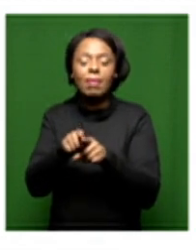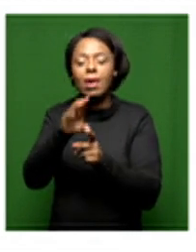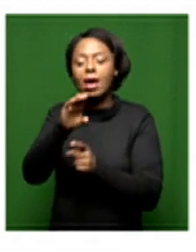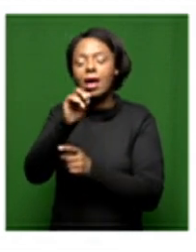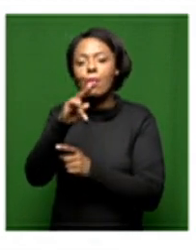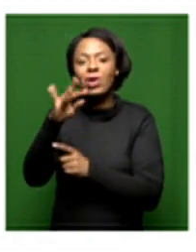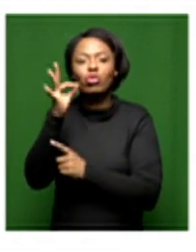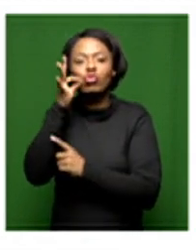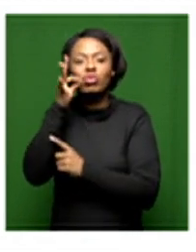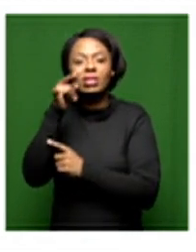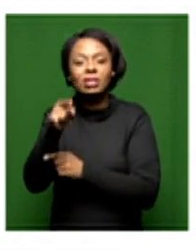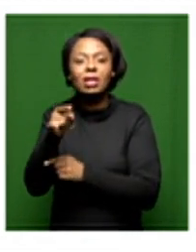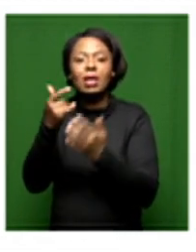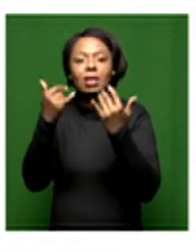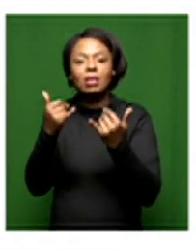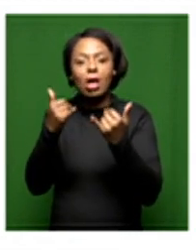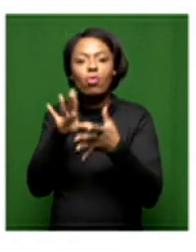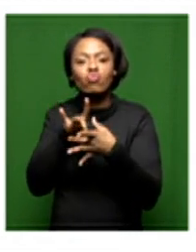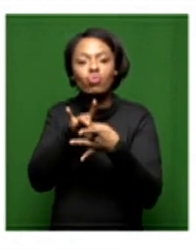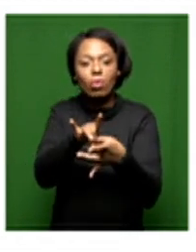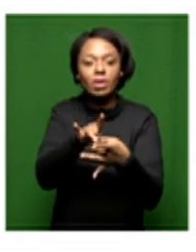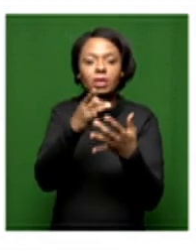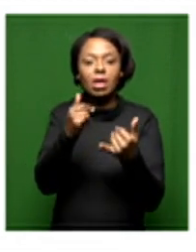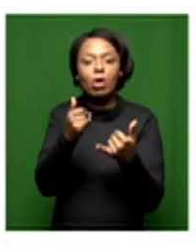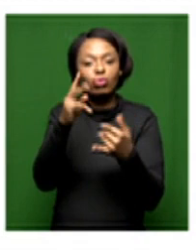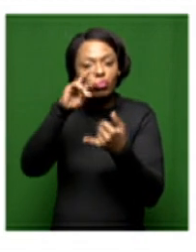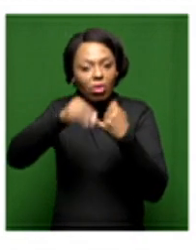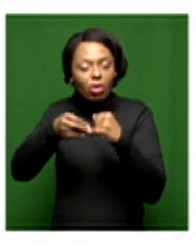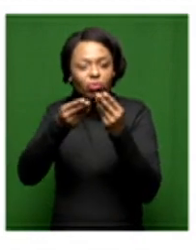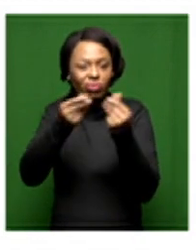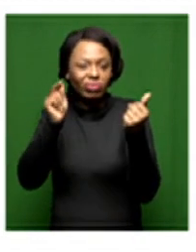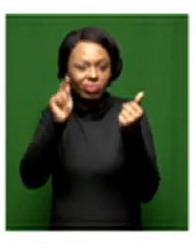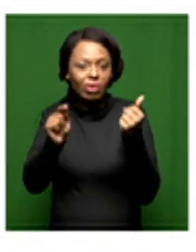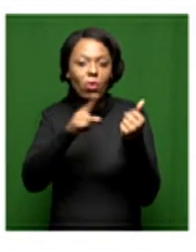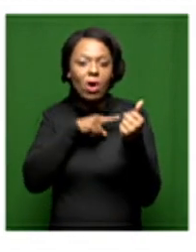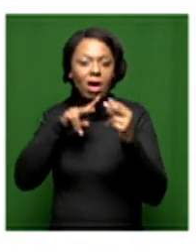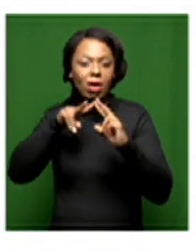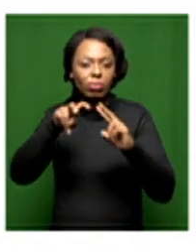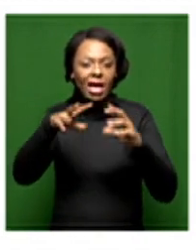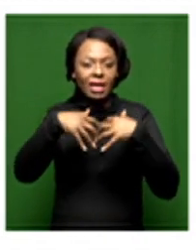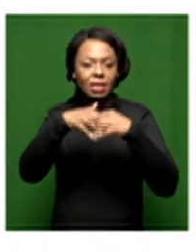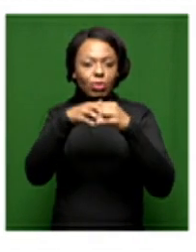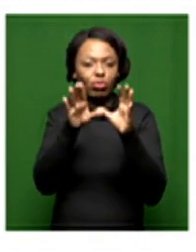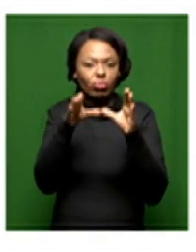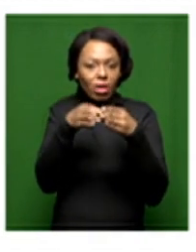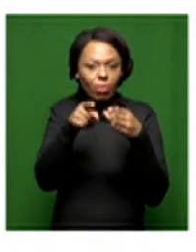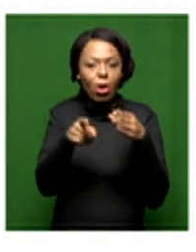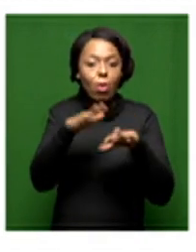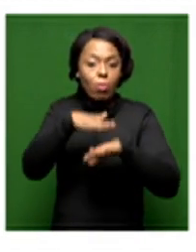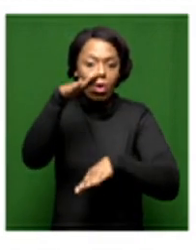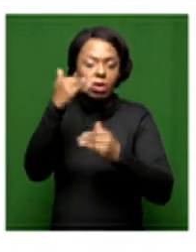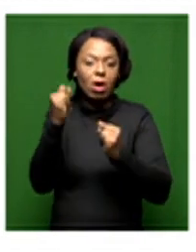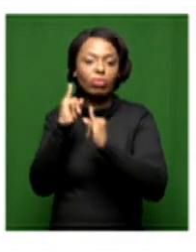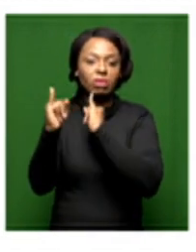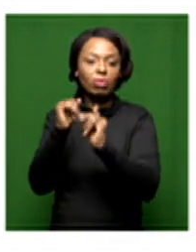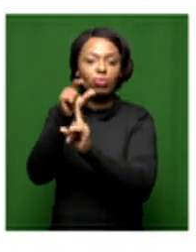Read to Succeed initiative has committed to addressing this need through the recently established movement. For more on this, we are joined by